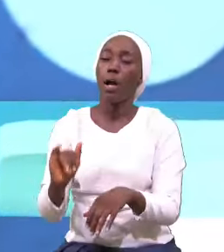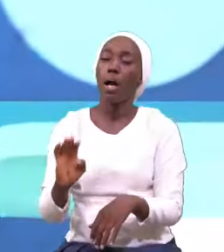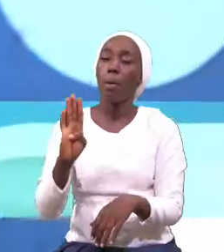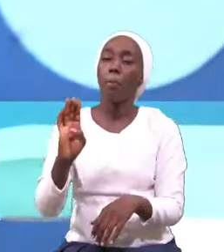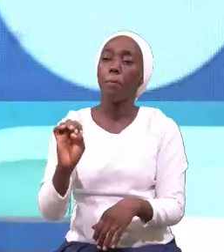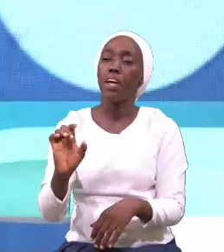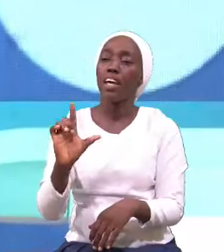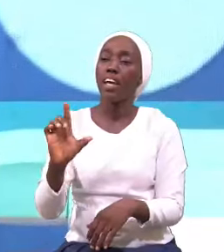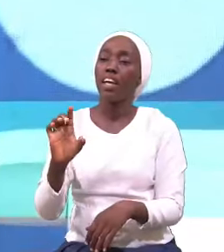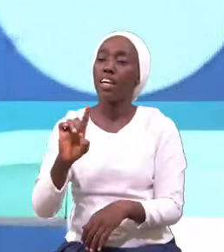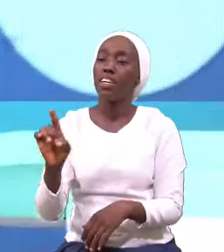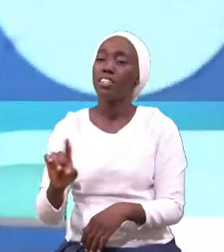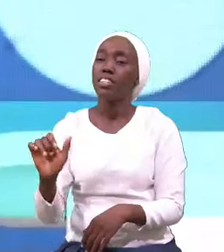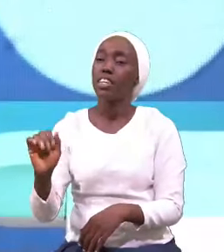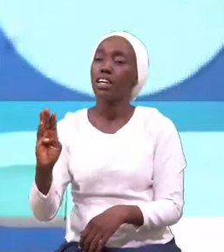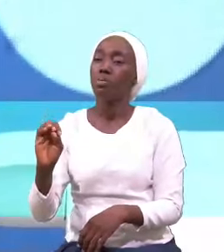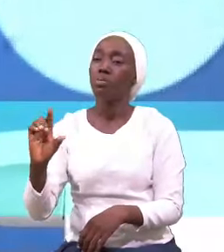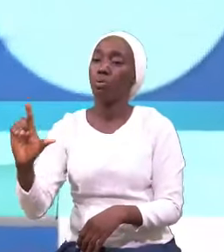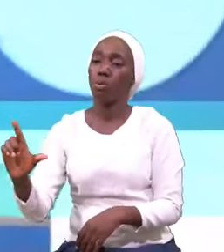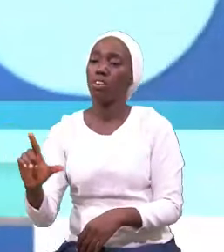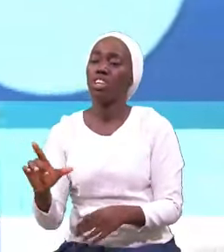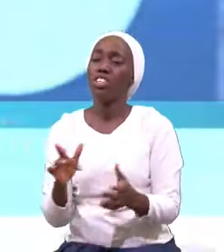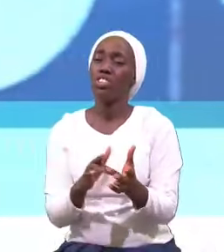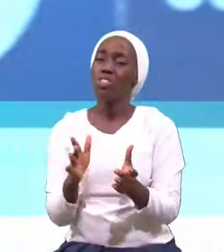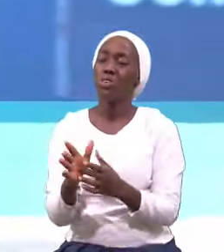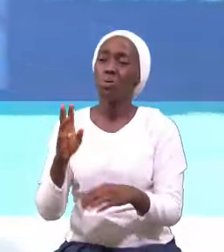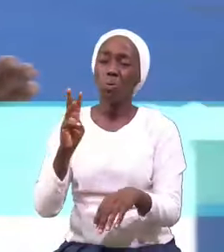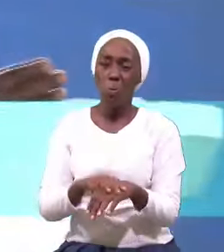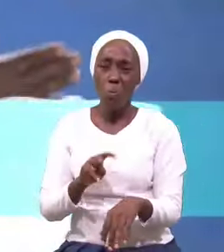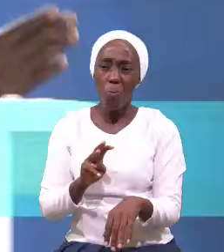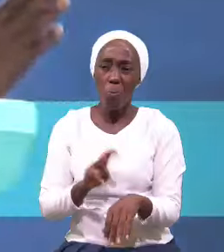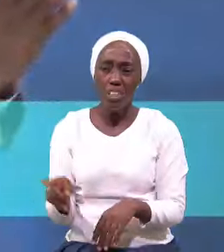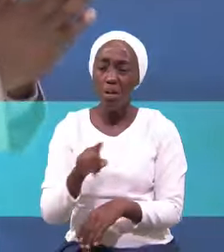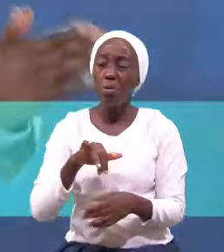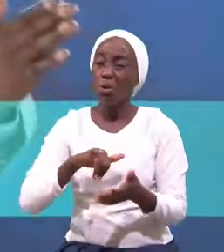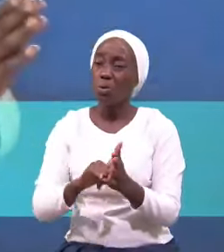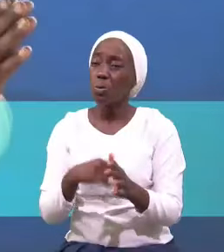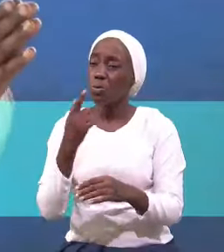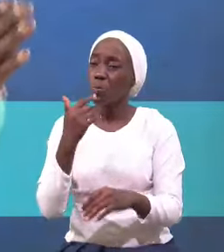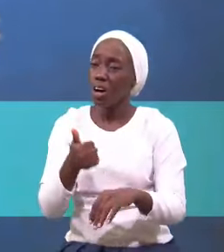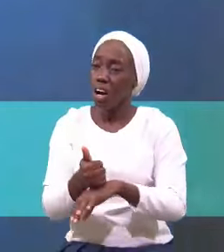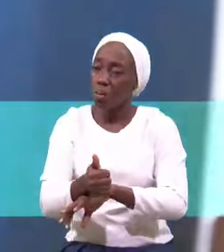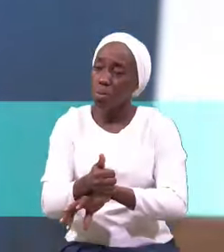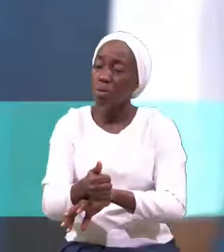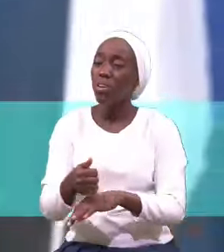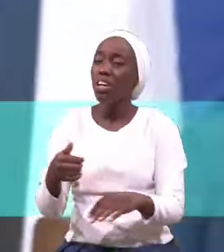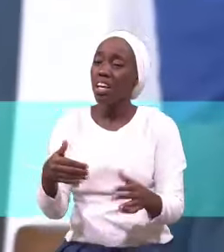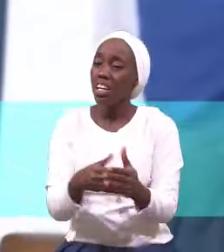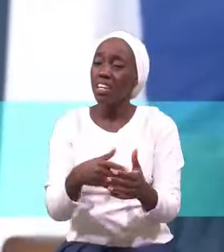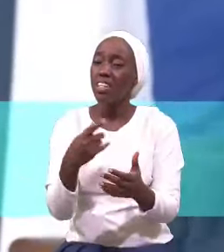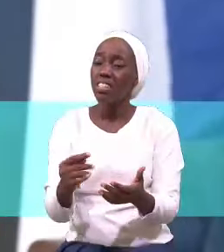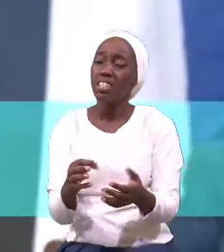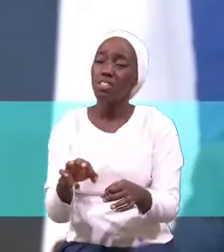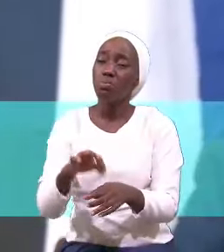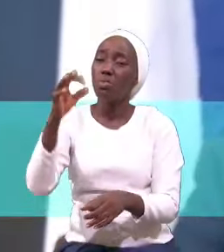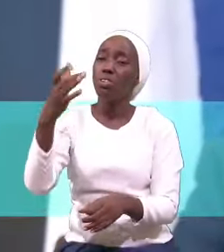And Jesus warned them, those who blaspheme against the Spirit of God, there's